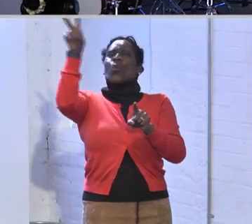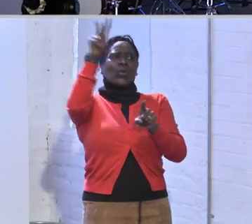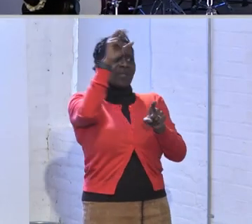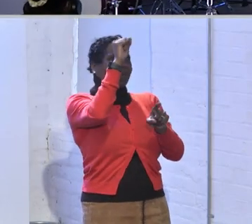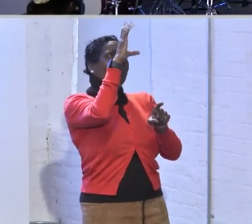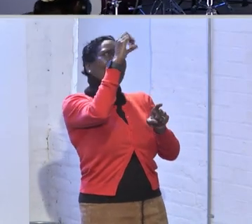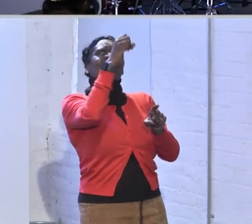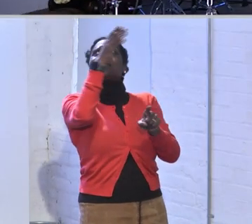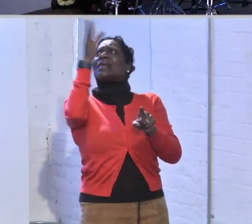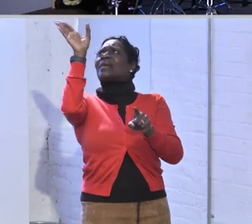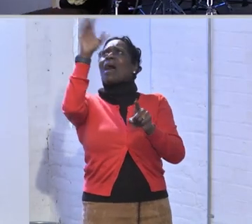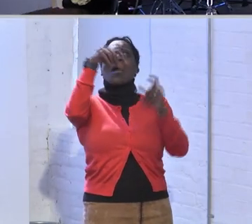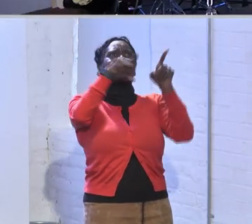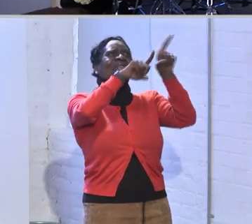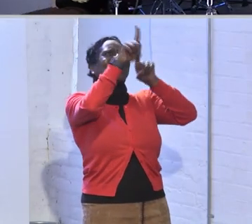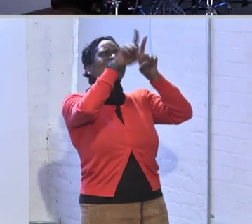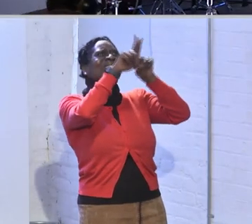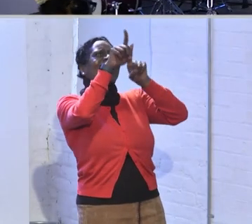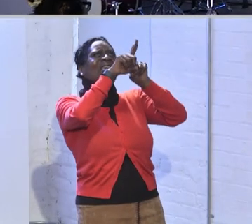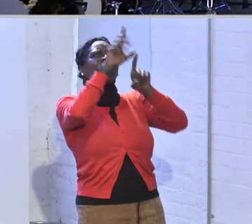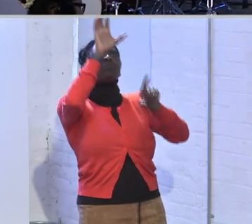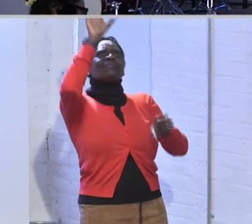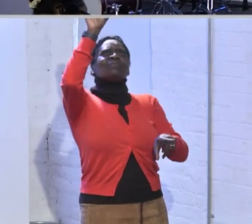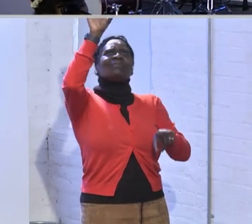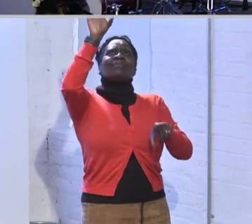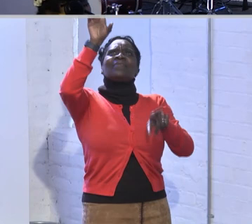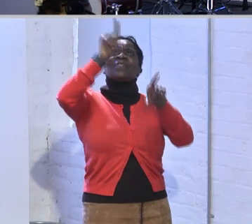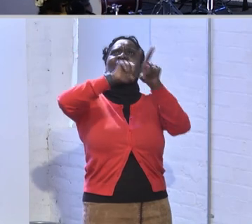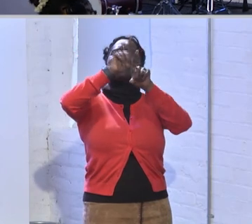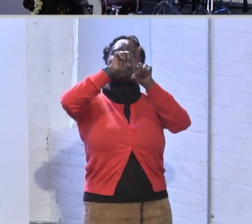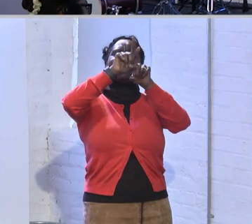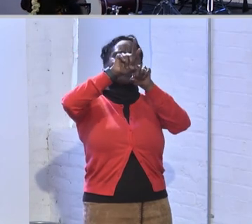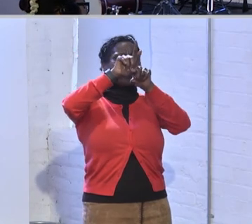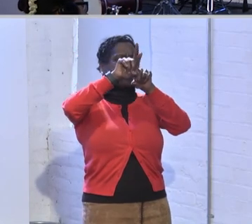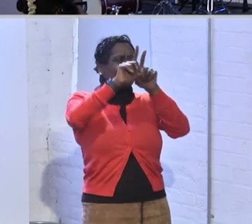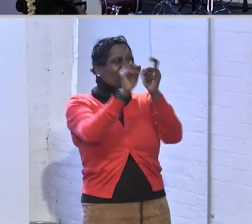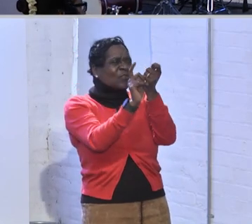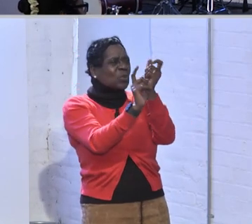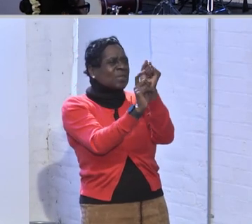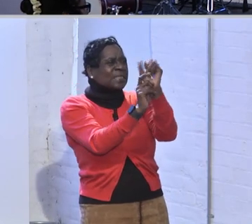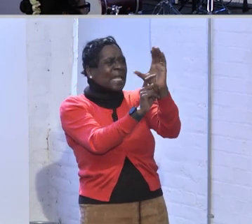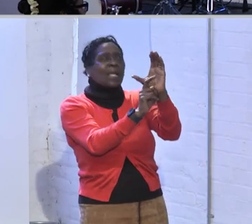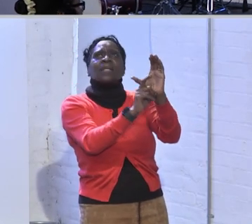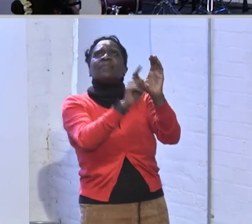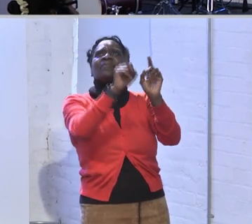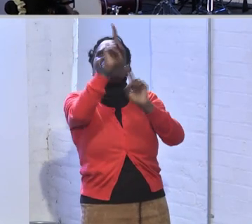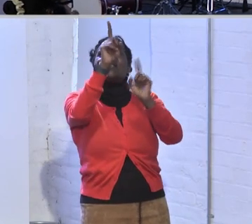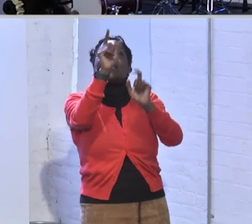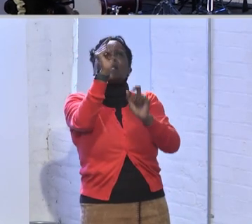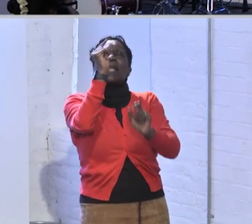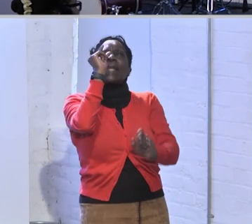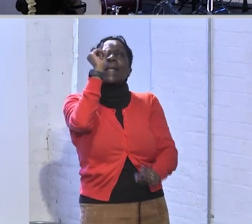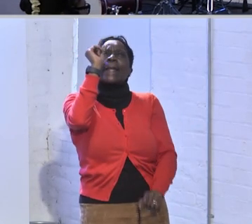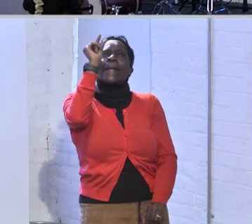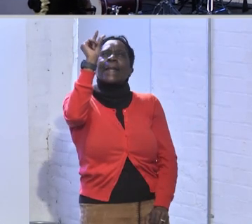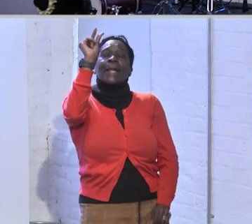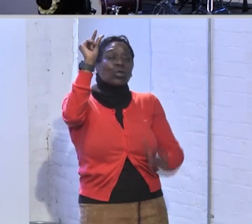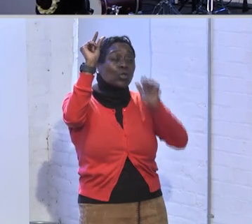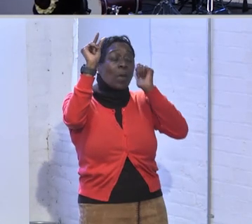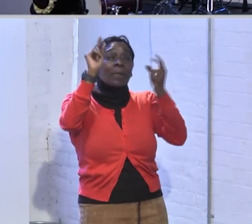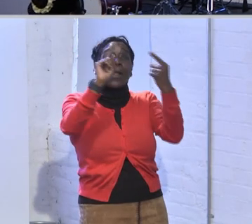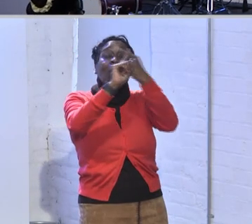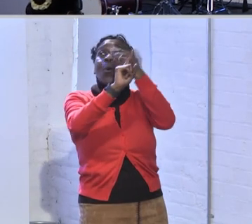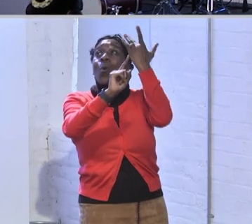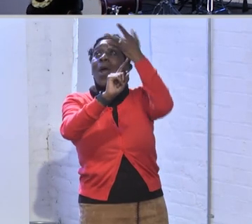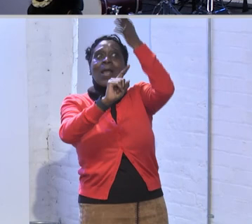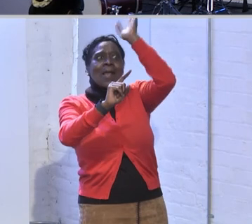That star is going to be in that same spot, except for just a few seconds. It's going to be a little bit off tomorrow because